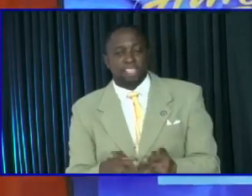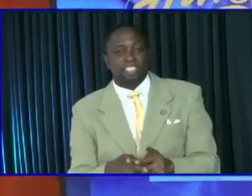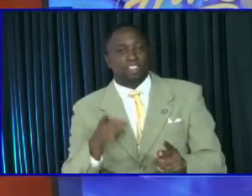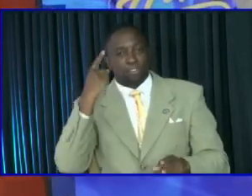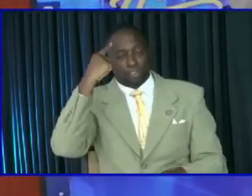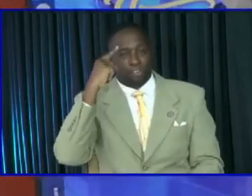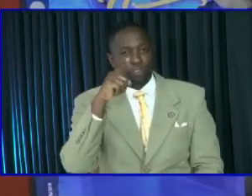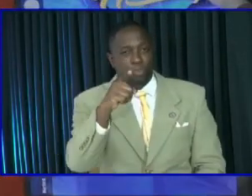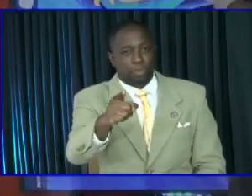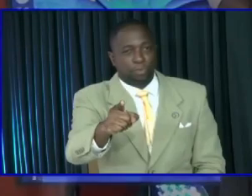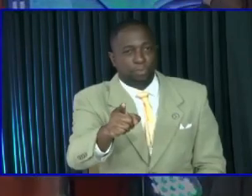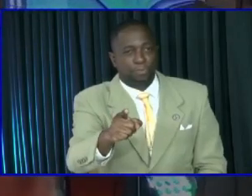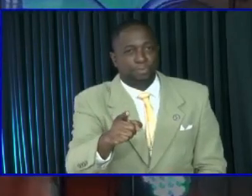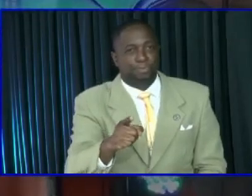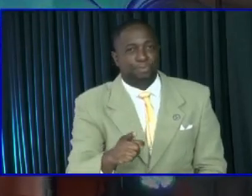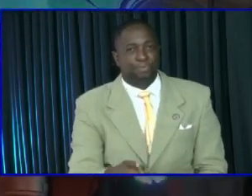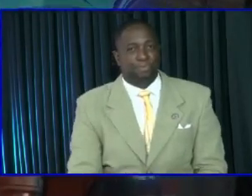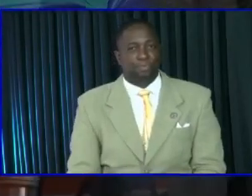The